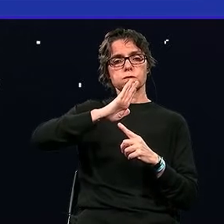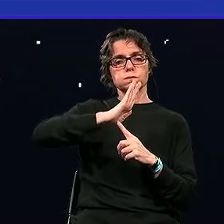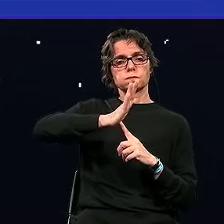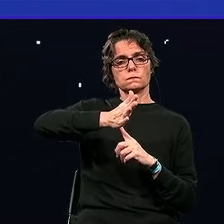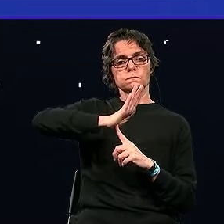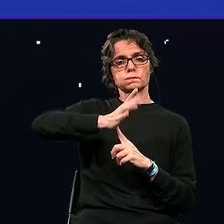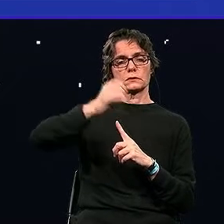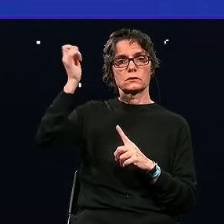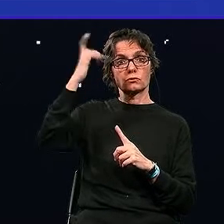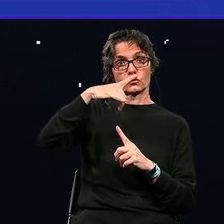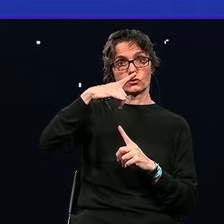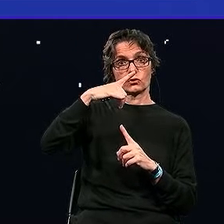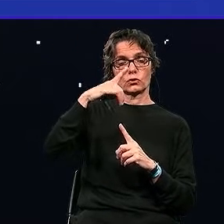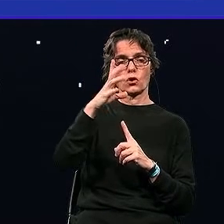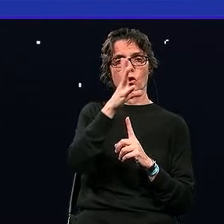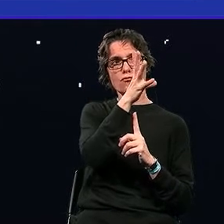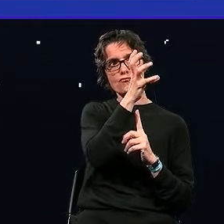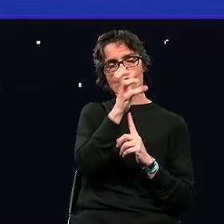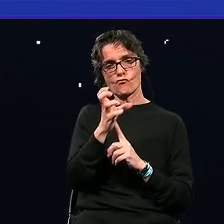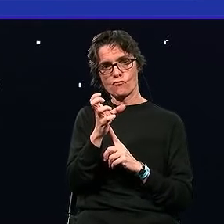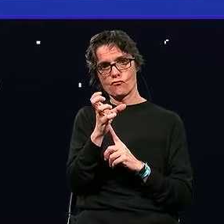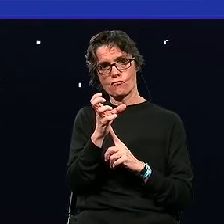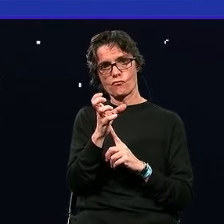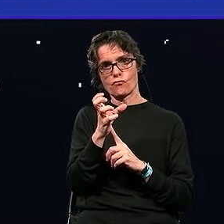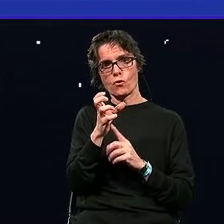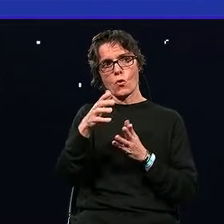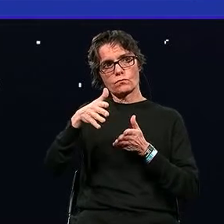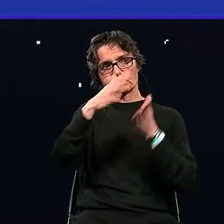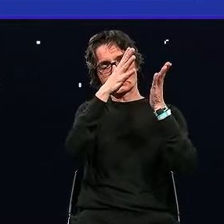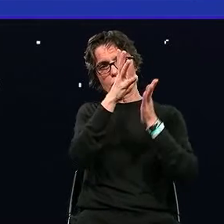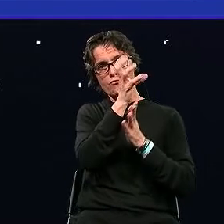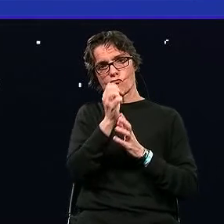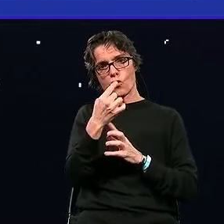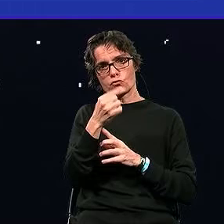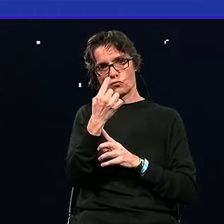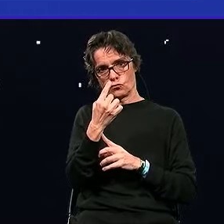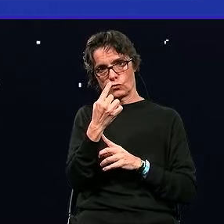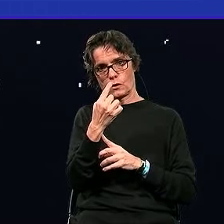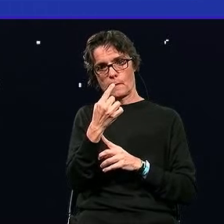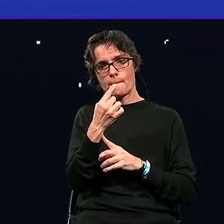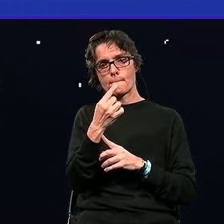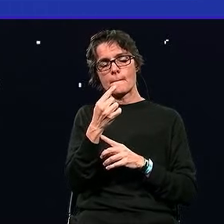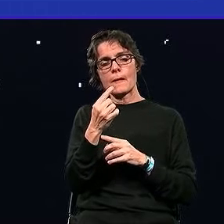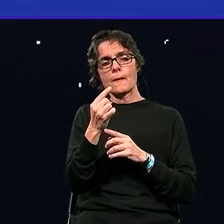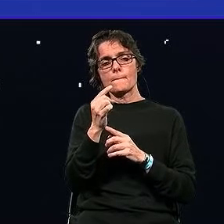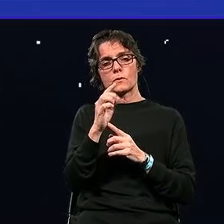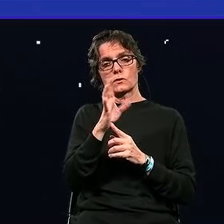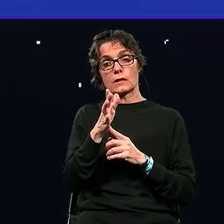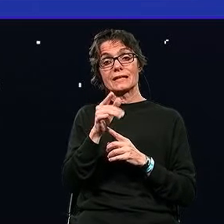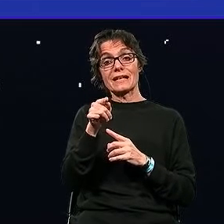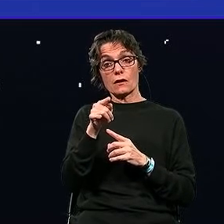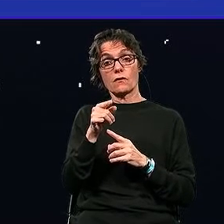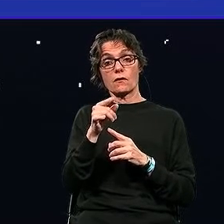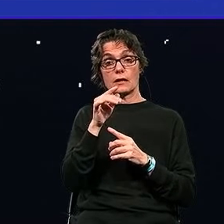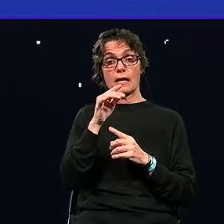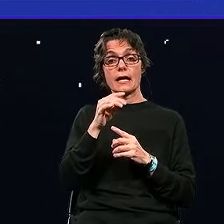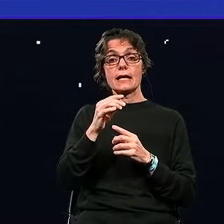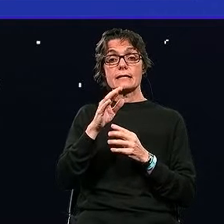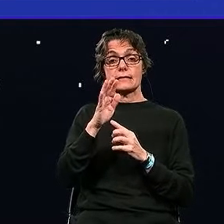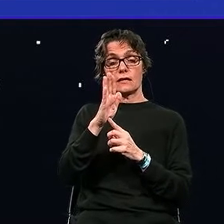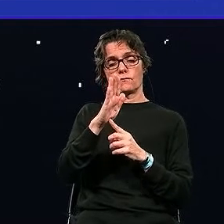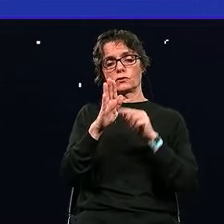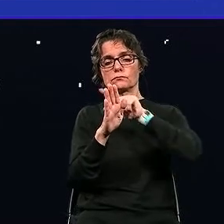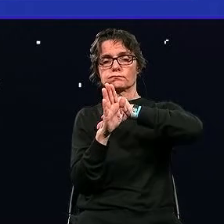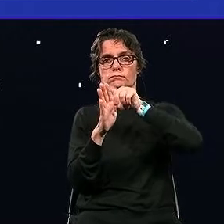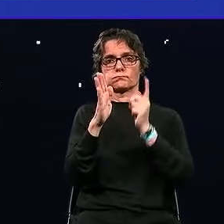panels collect energy from one direction only. Bifacial solar panels can connect energy from 2 directions,